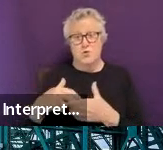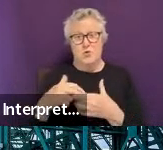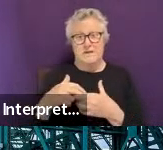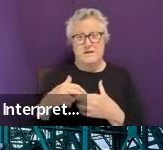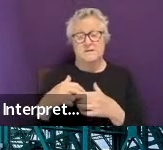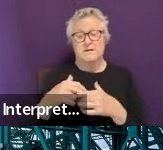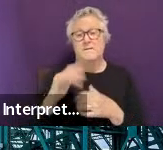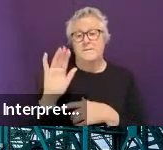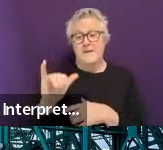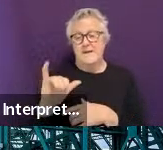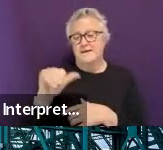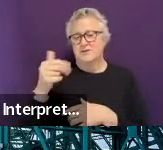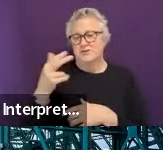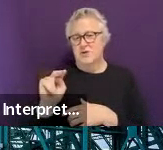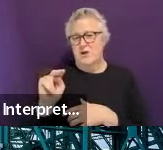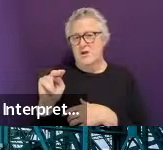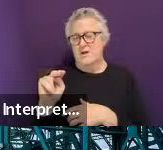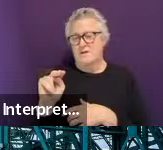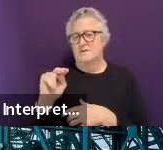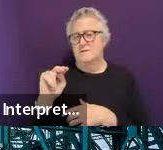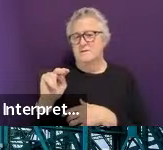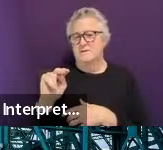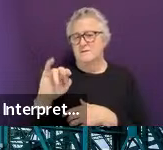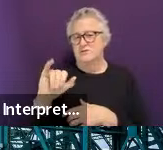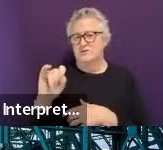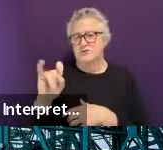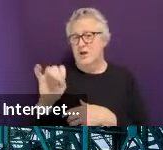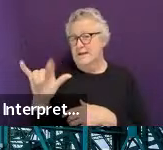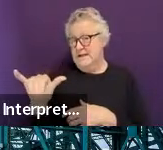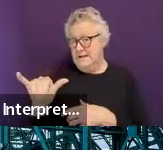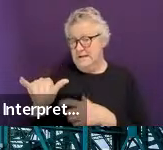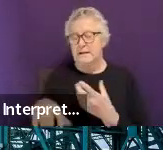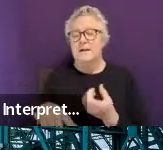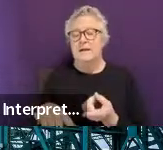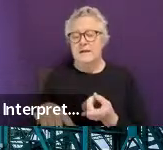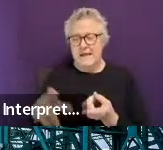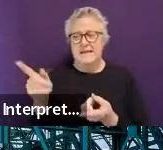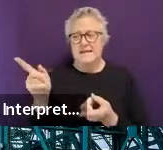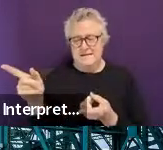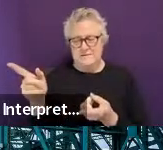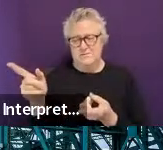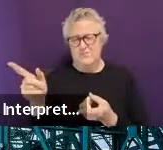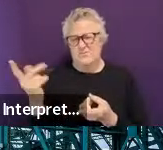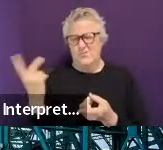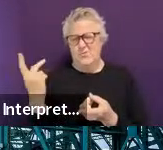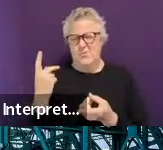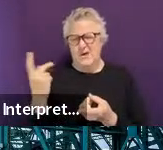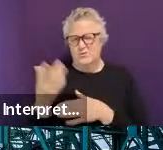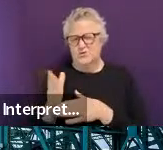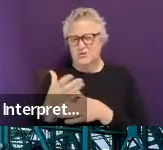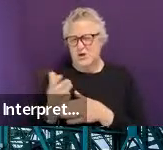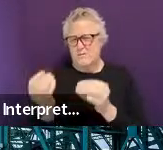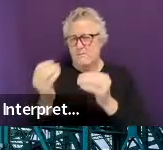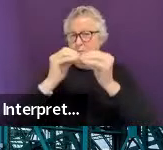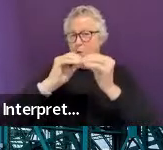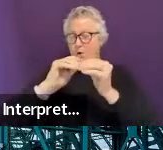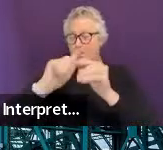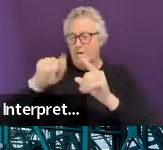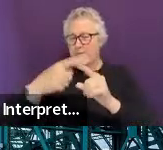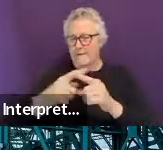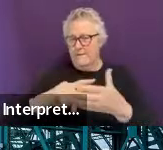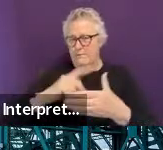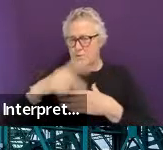and CEO for C-Tran, and Sam Dessou, TriMet's General Manager. We're going to really share more about what the program has done, but want to open that up